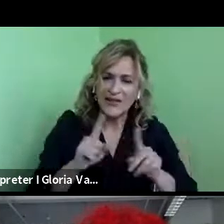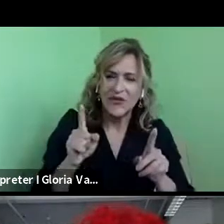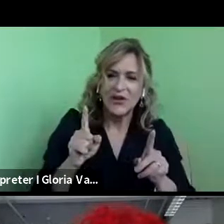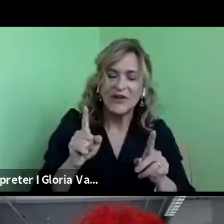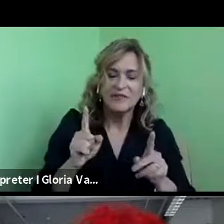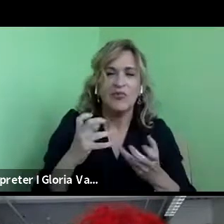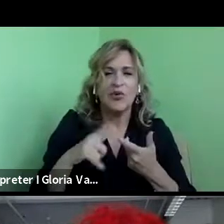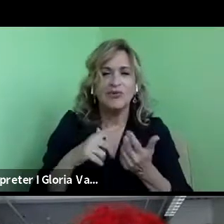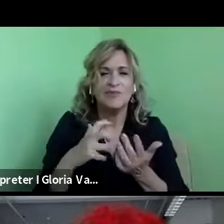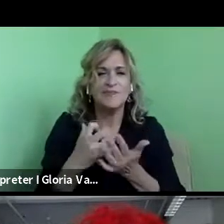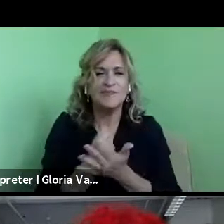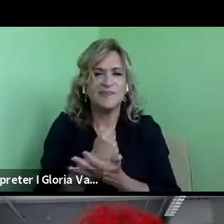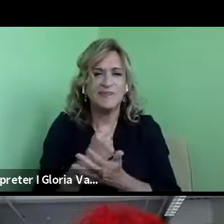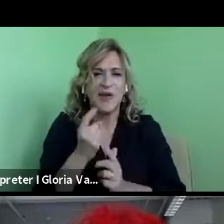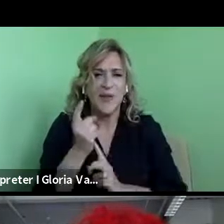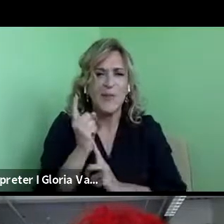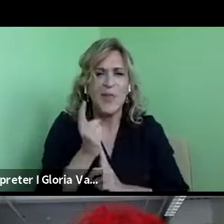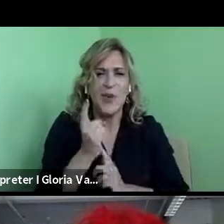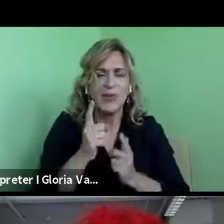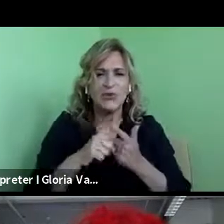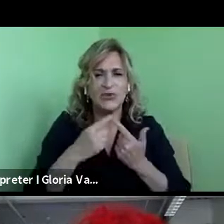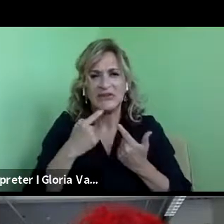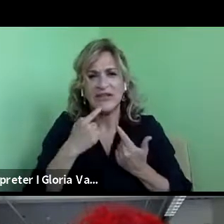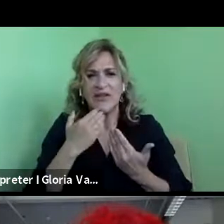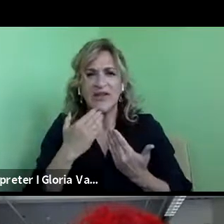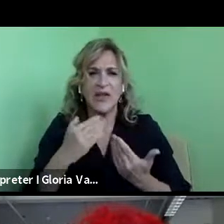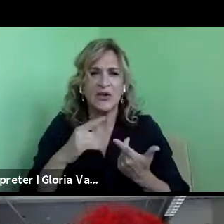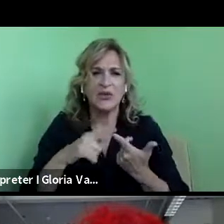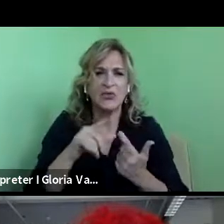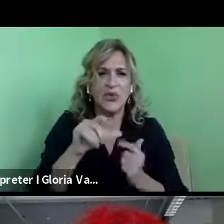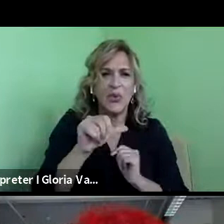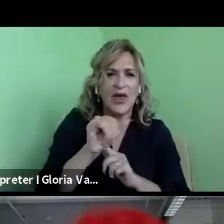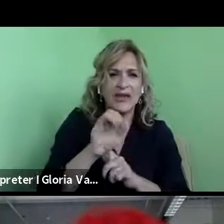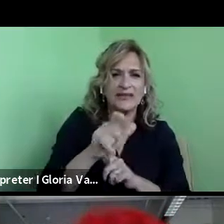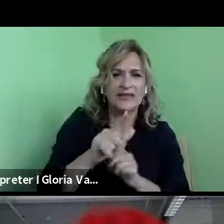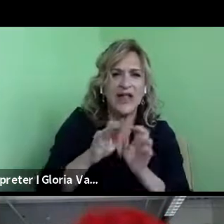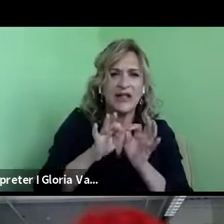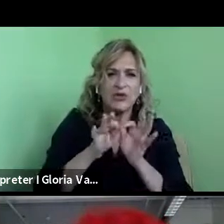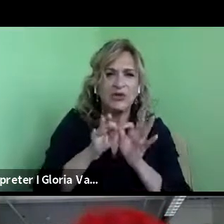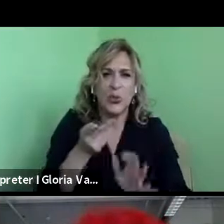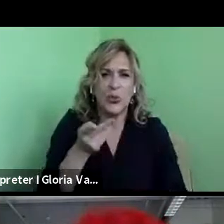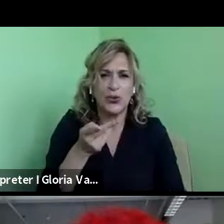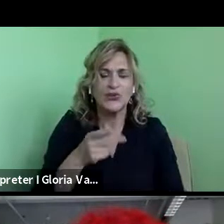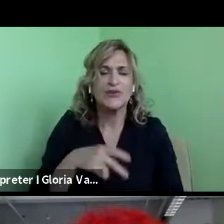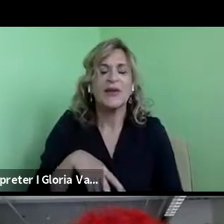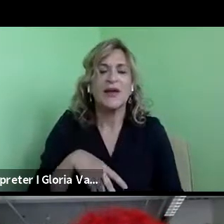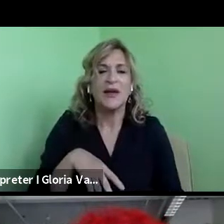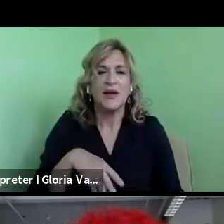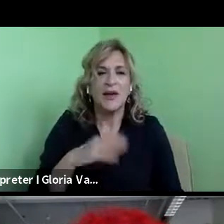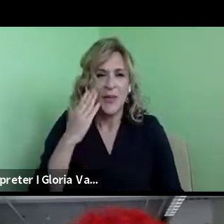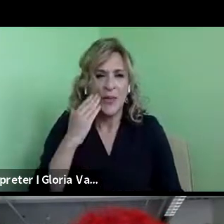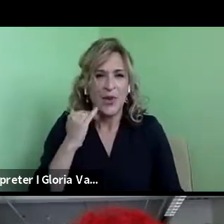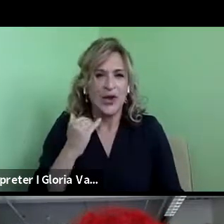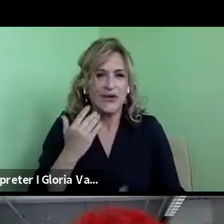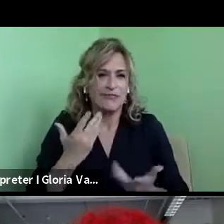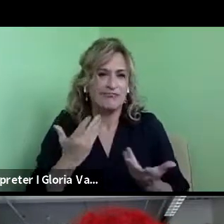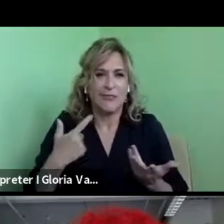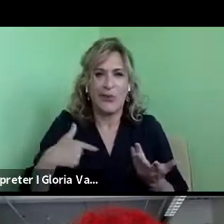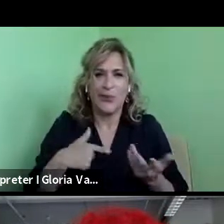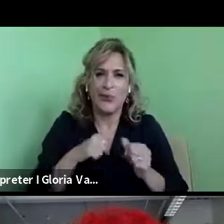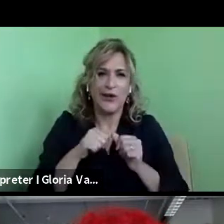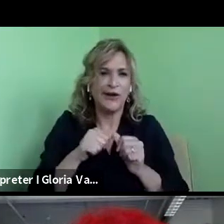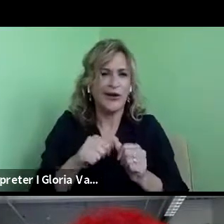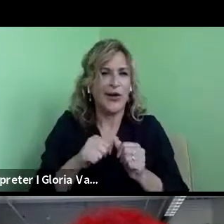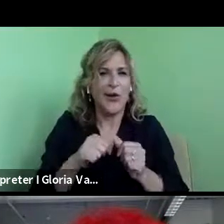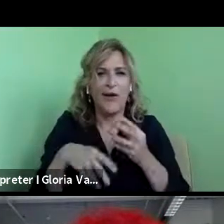to say so much appreciation to the ASL interpreters, because it's just, we could go on